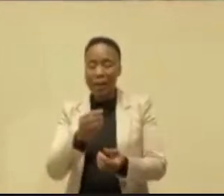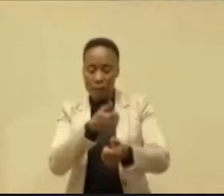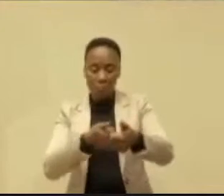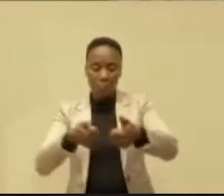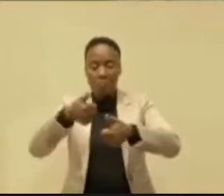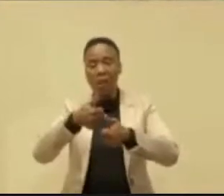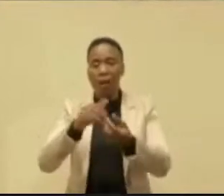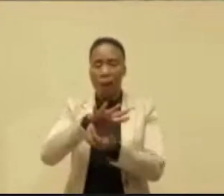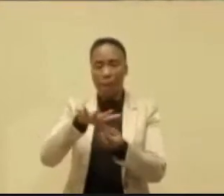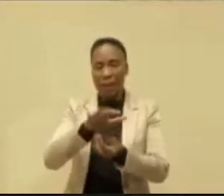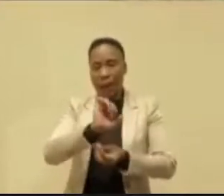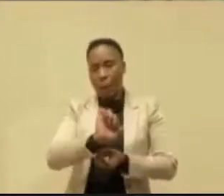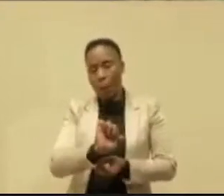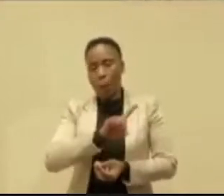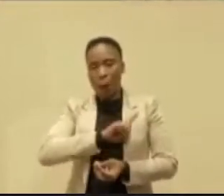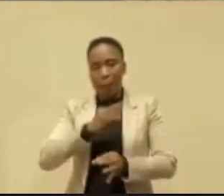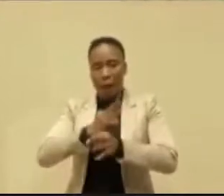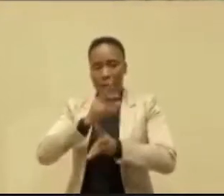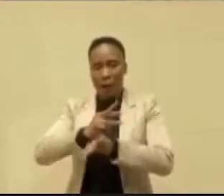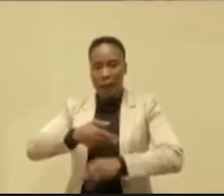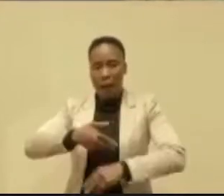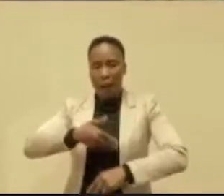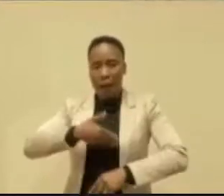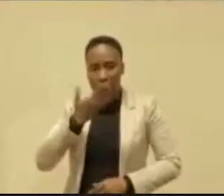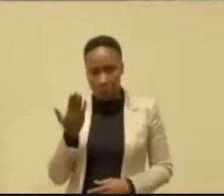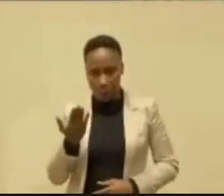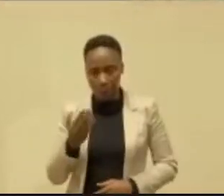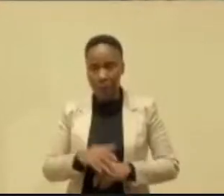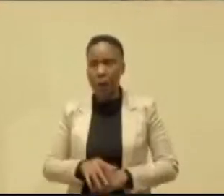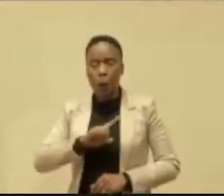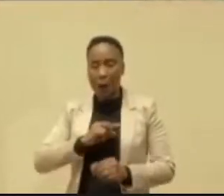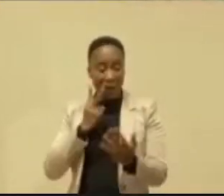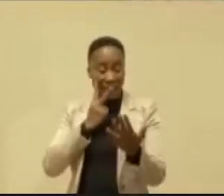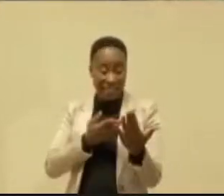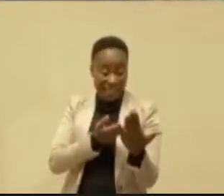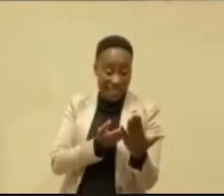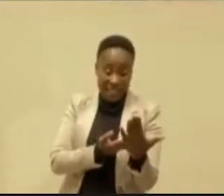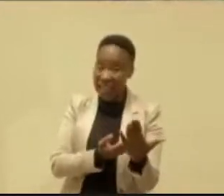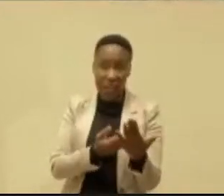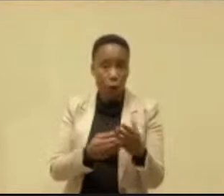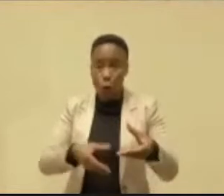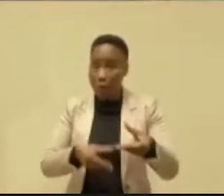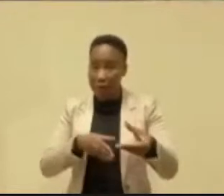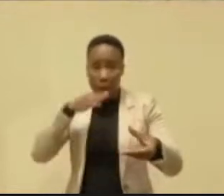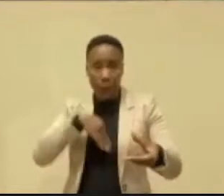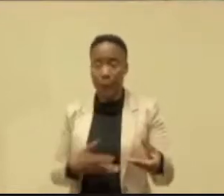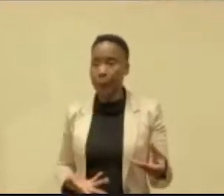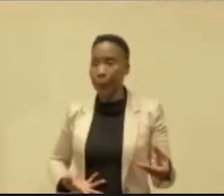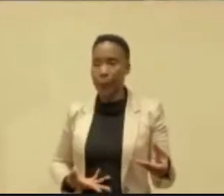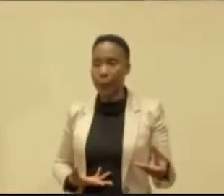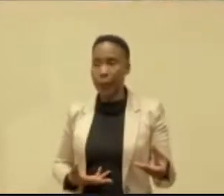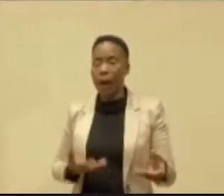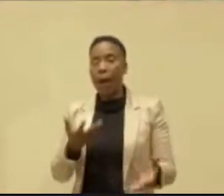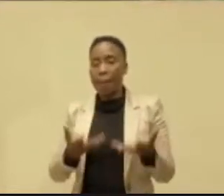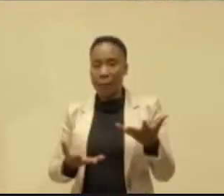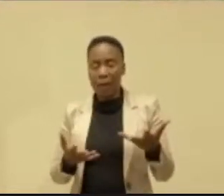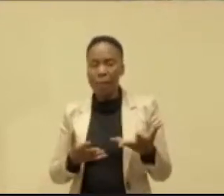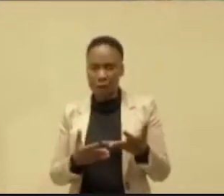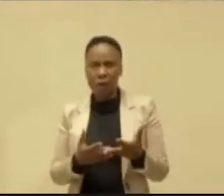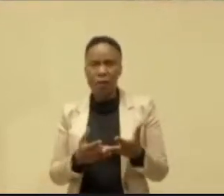because i didn't see it's more documenting maybe it was a if we were in